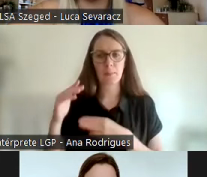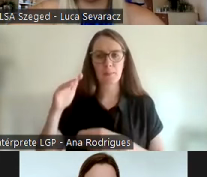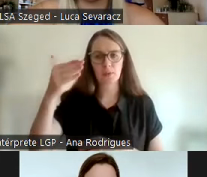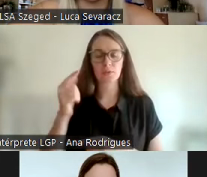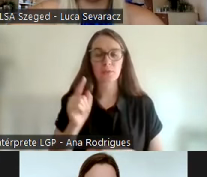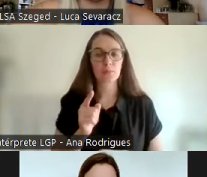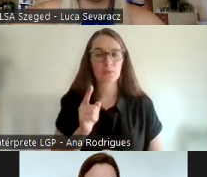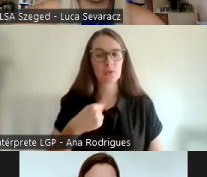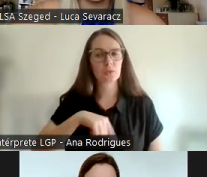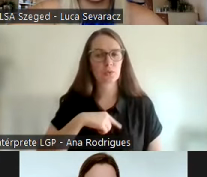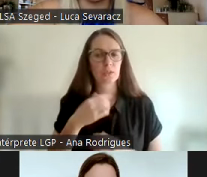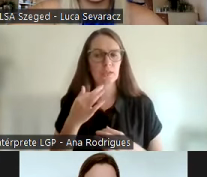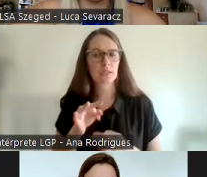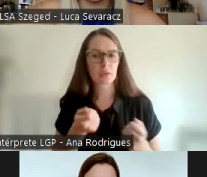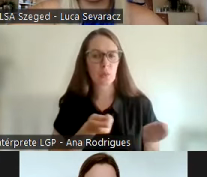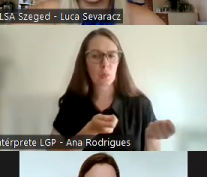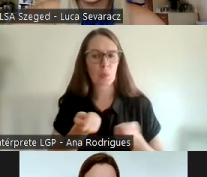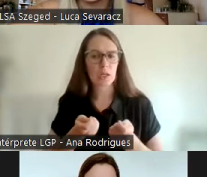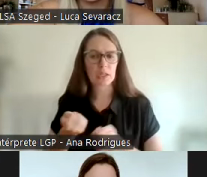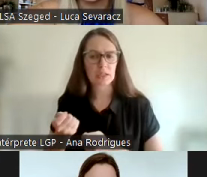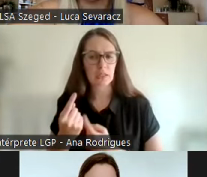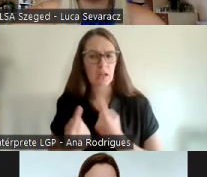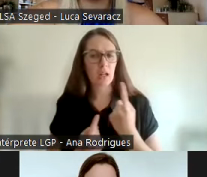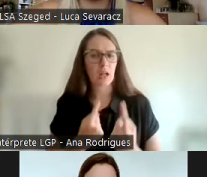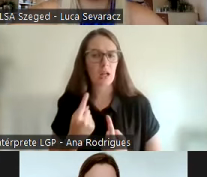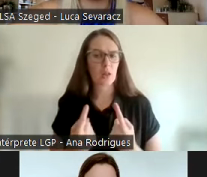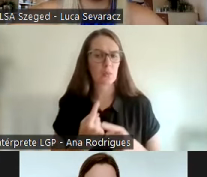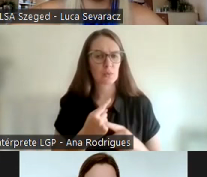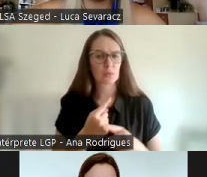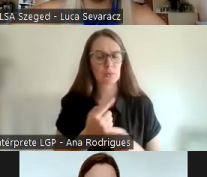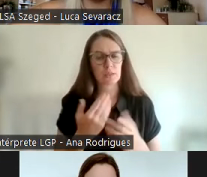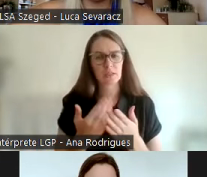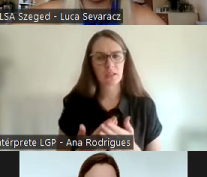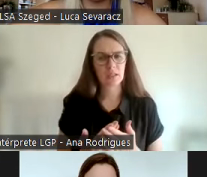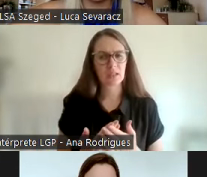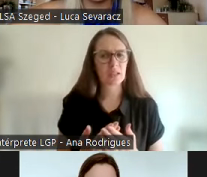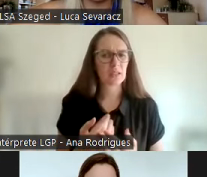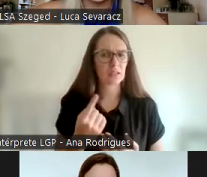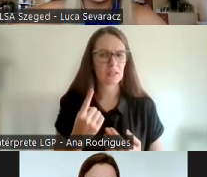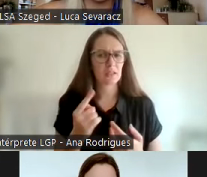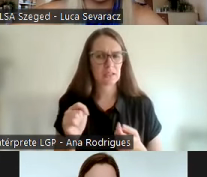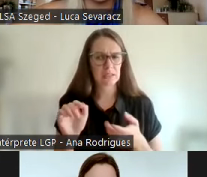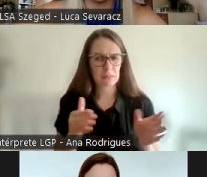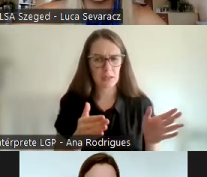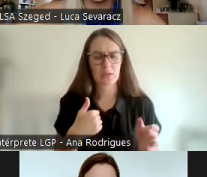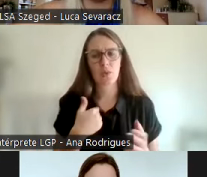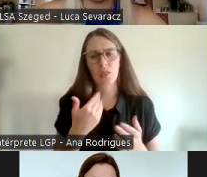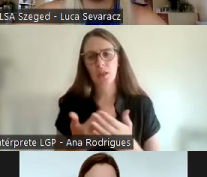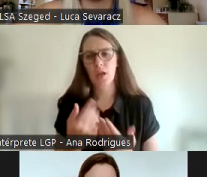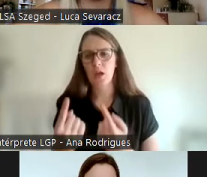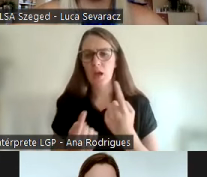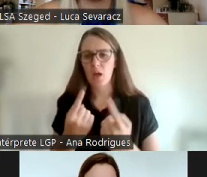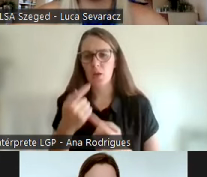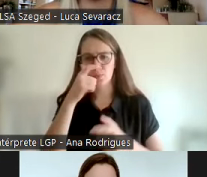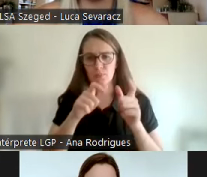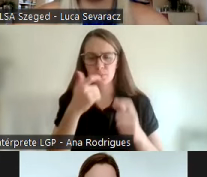to organize at least one caritative event each semester. Not only did we make donations for Ukrainian refugees, but